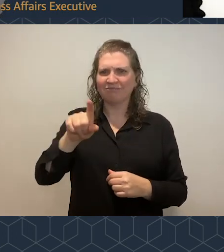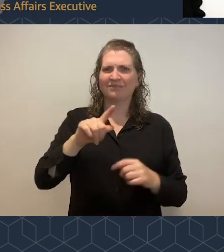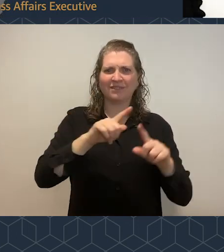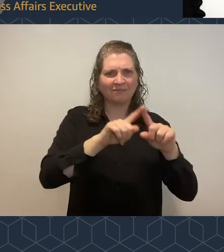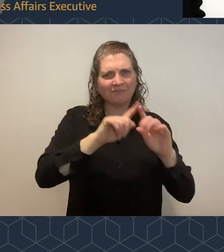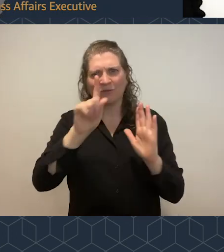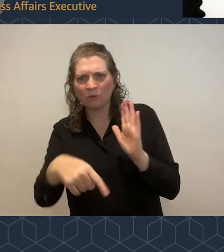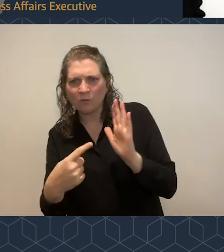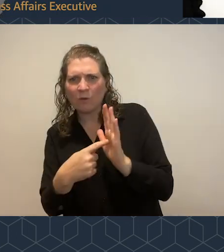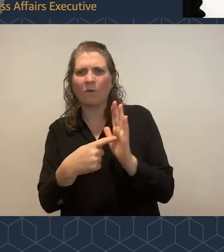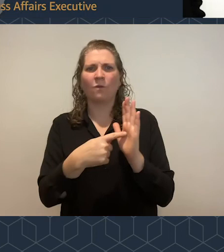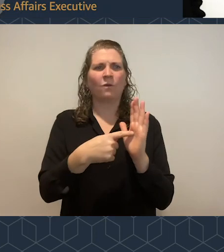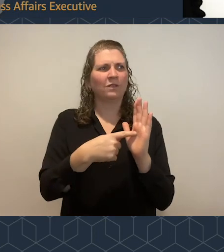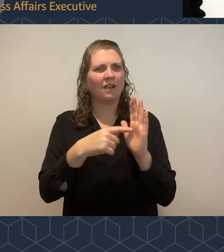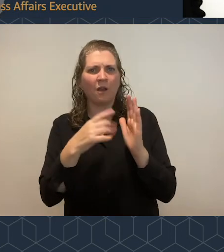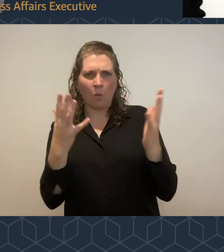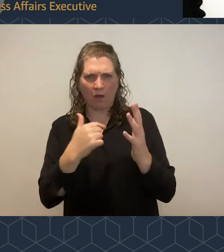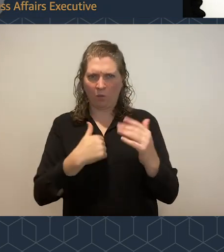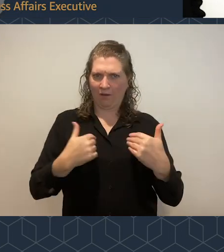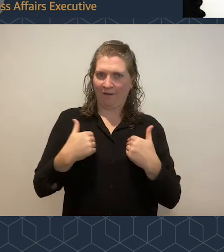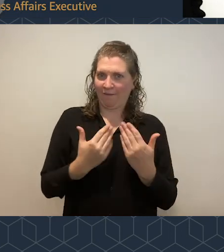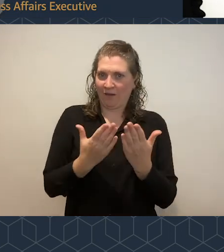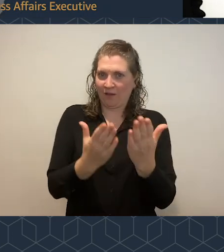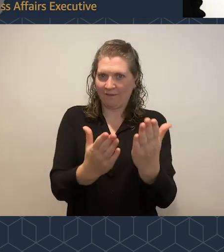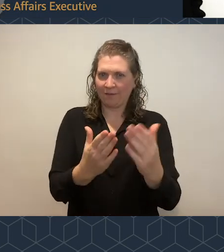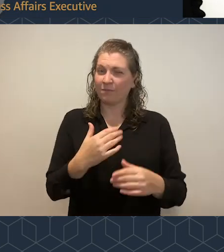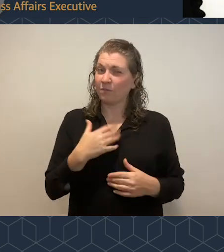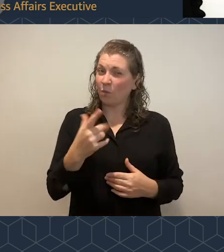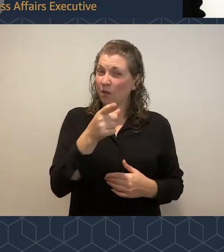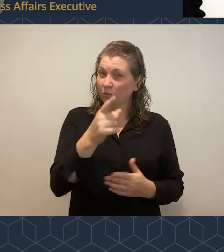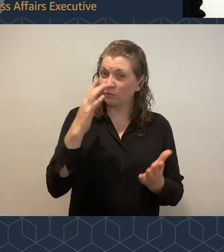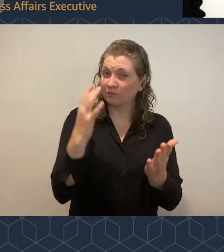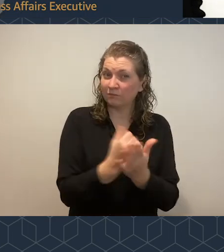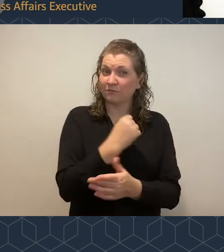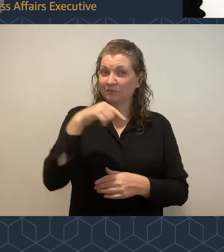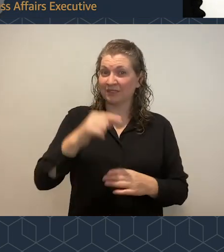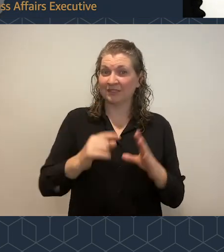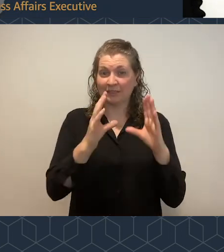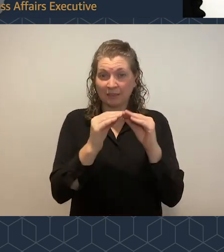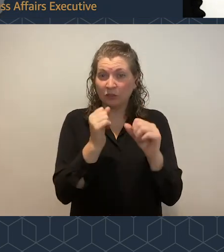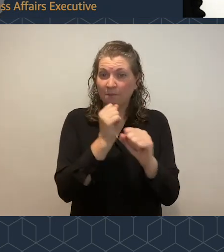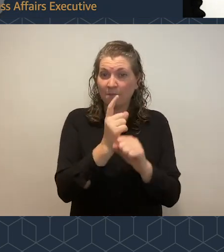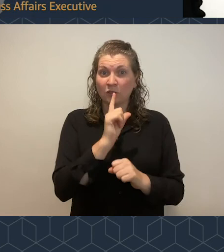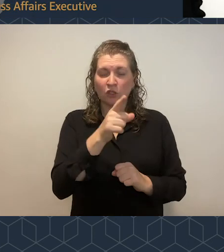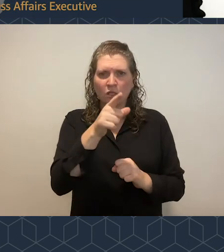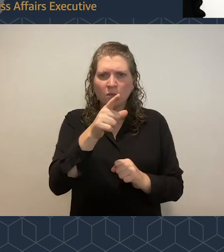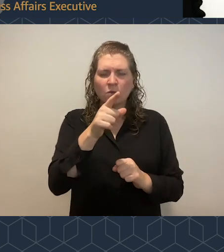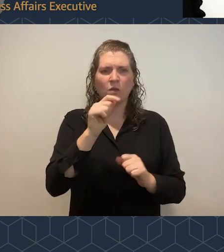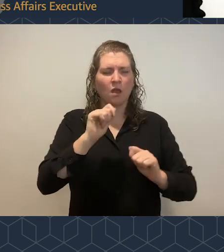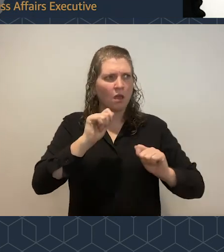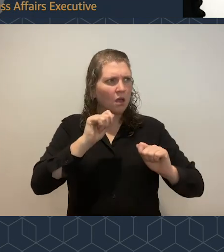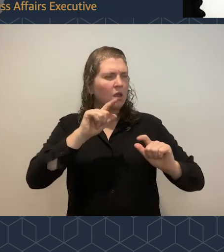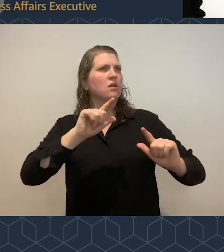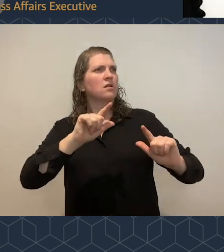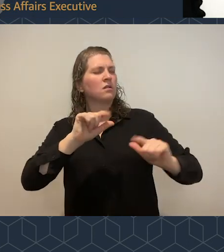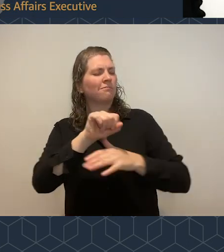opportunities that we have to offer. Wanted to utilize this particular session today to really making sure that this was an eye-opener for everyone, that you